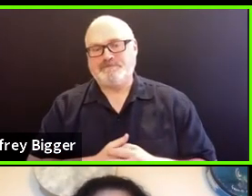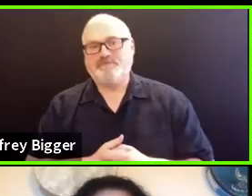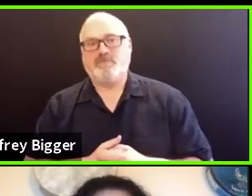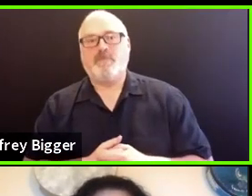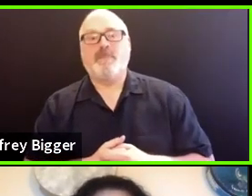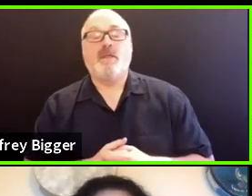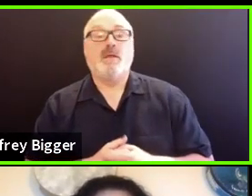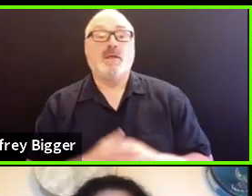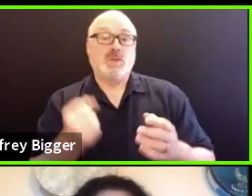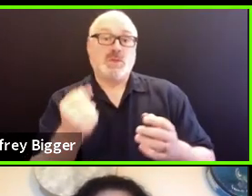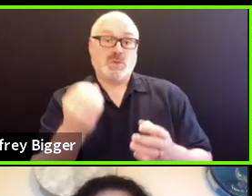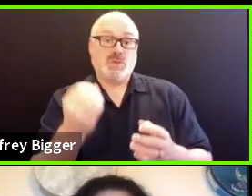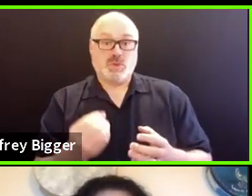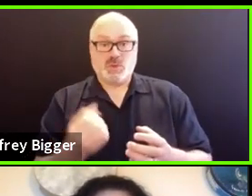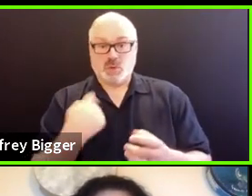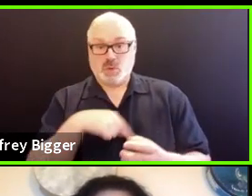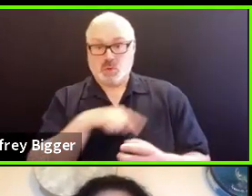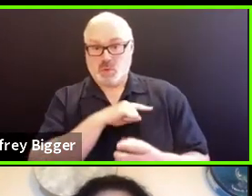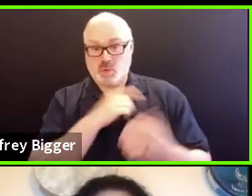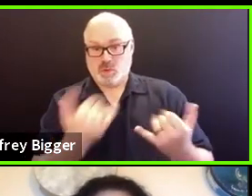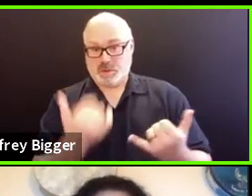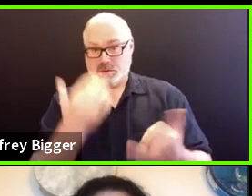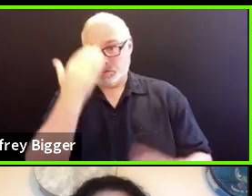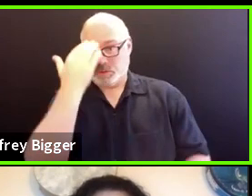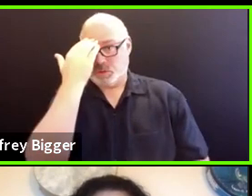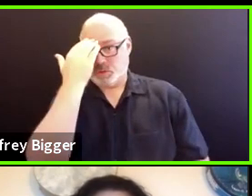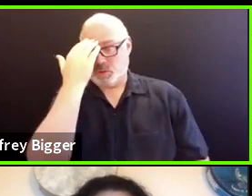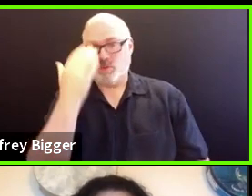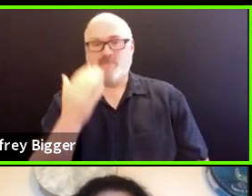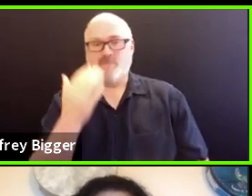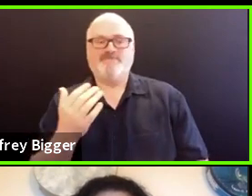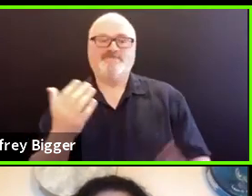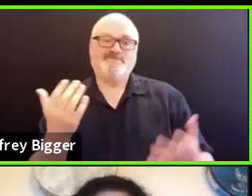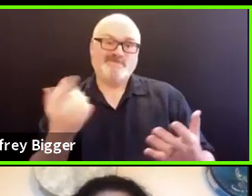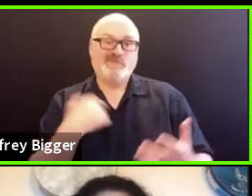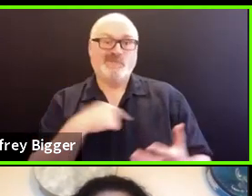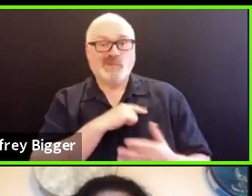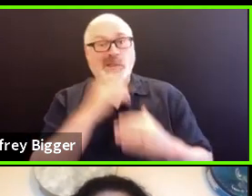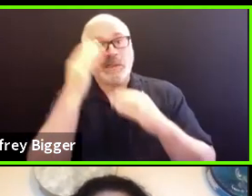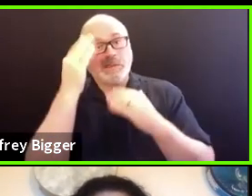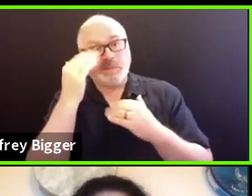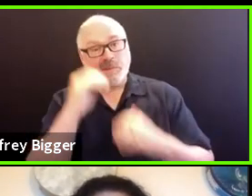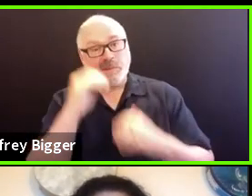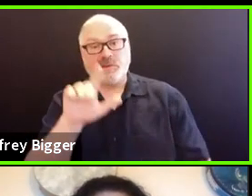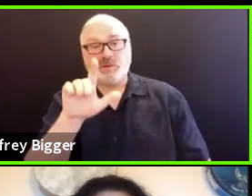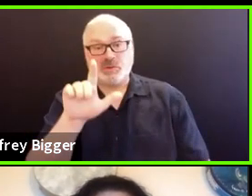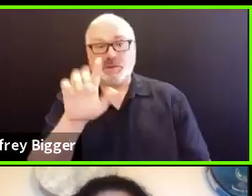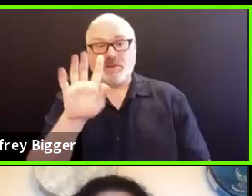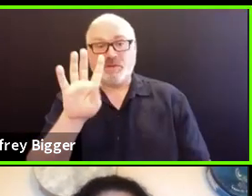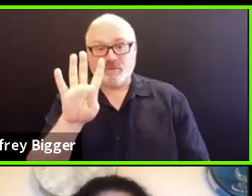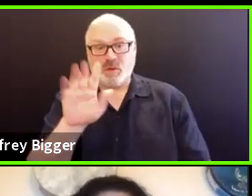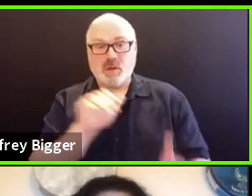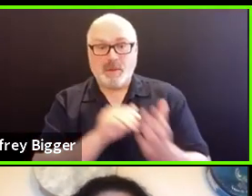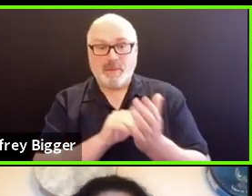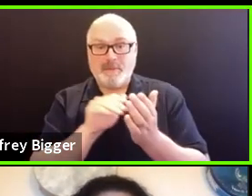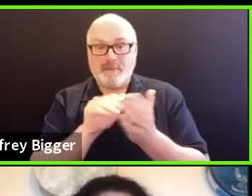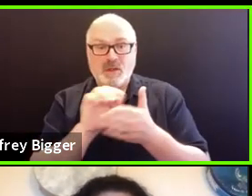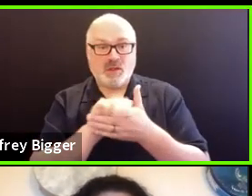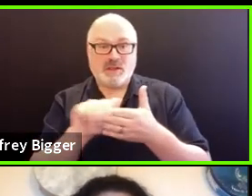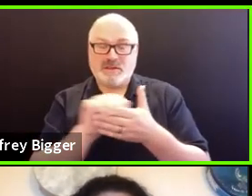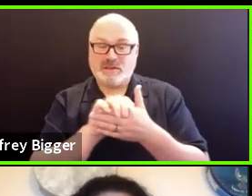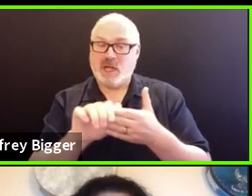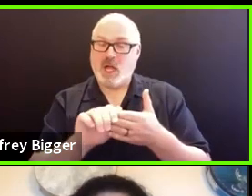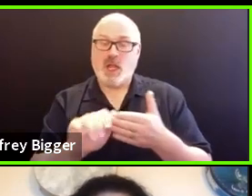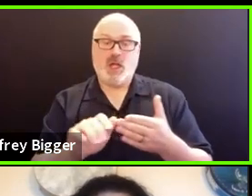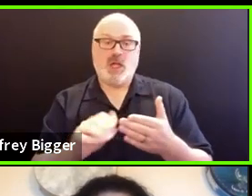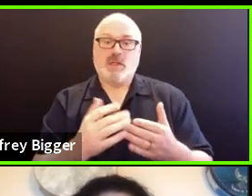Given what we know now, all in all, we are expecting a $24 million revenue shortfall. And Dick, just to